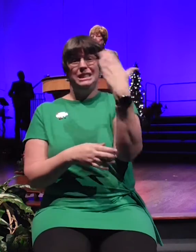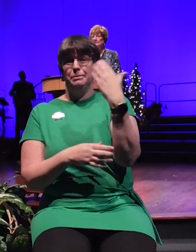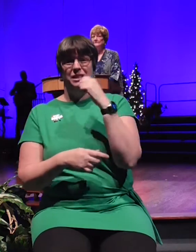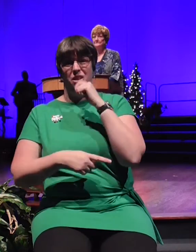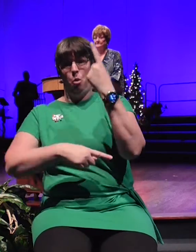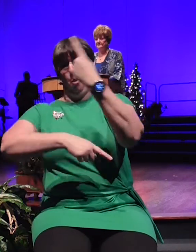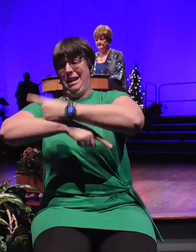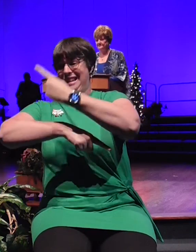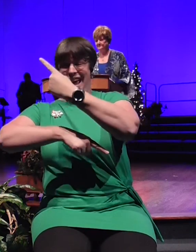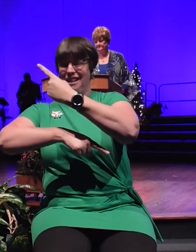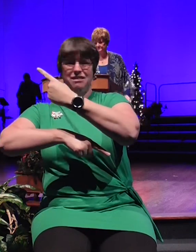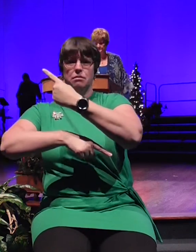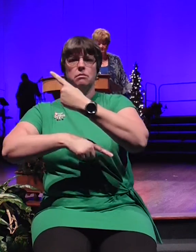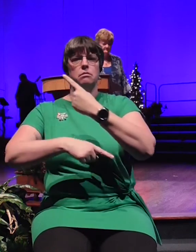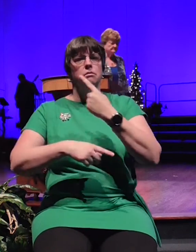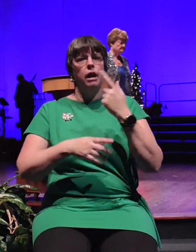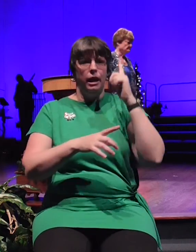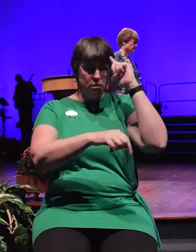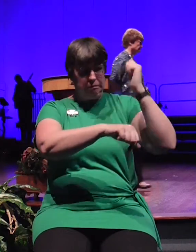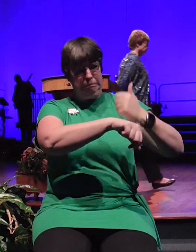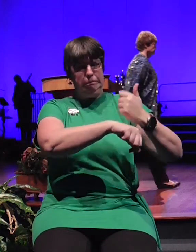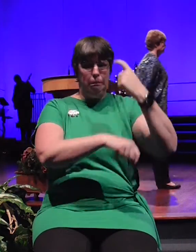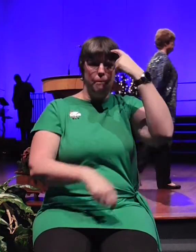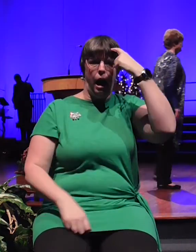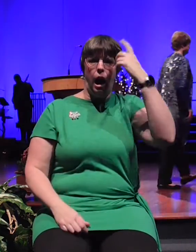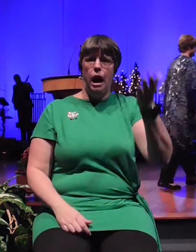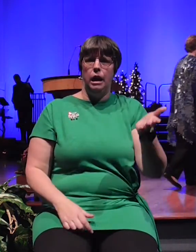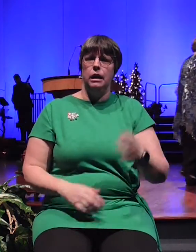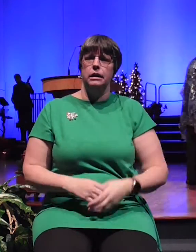frame of mind.